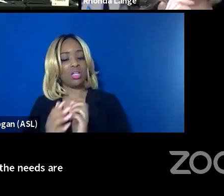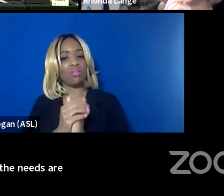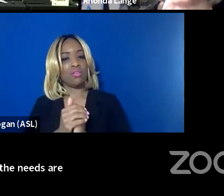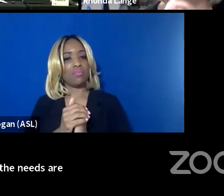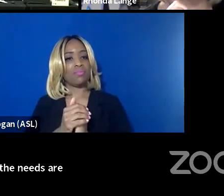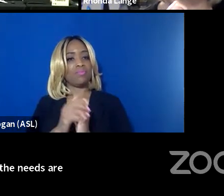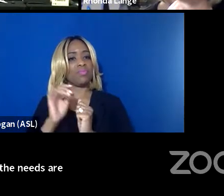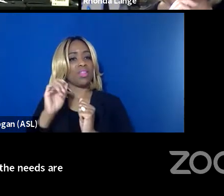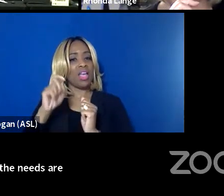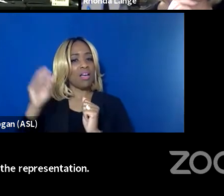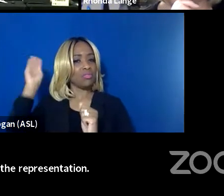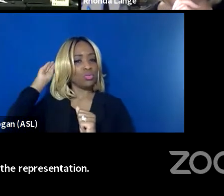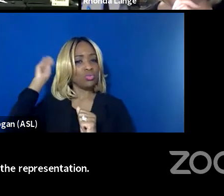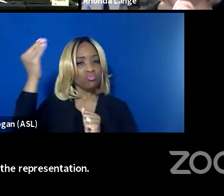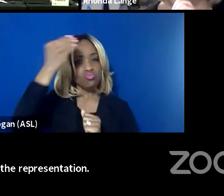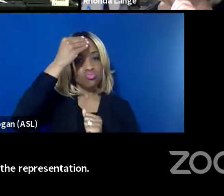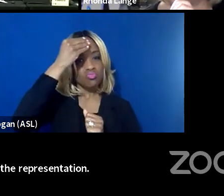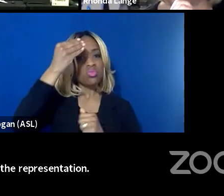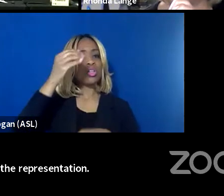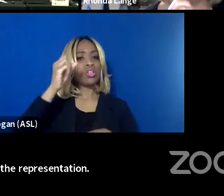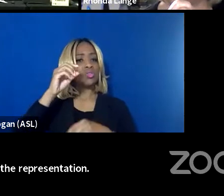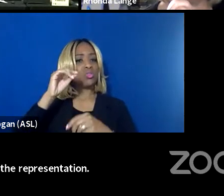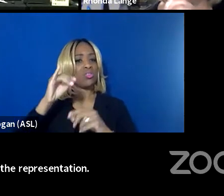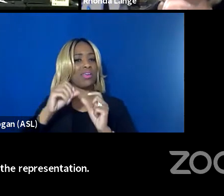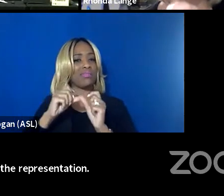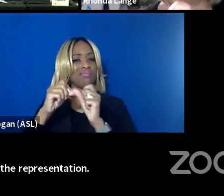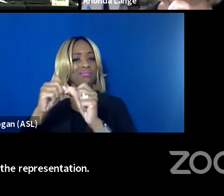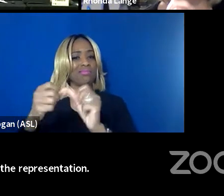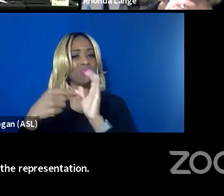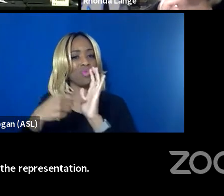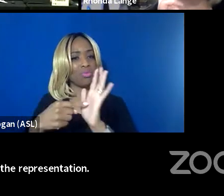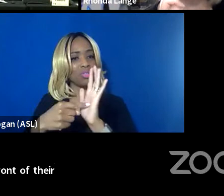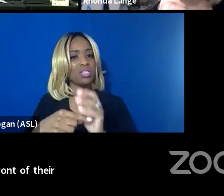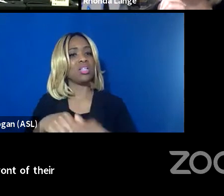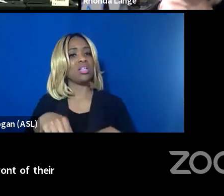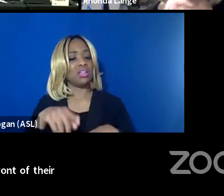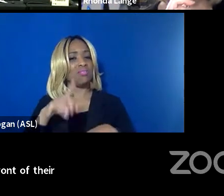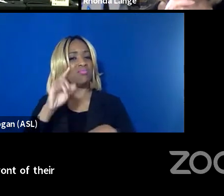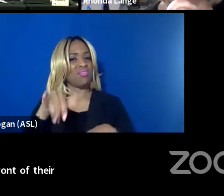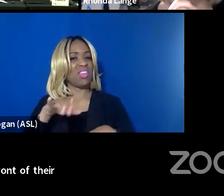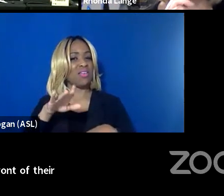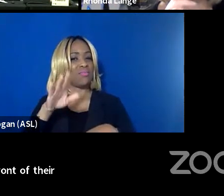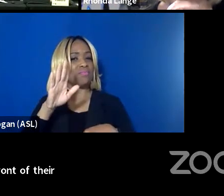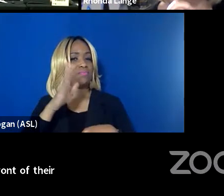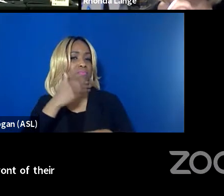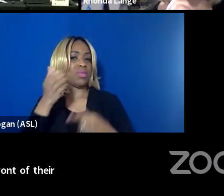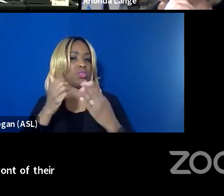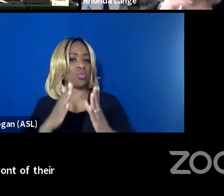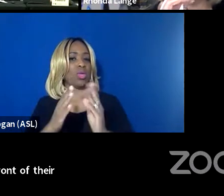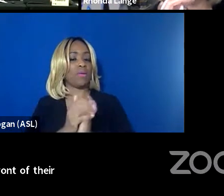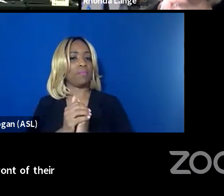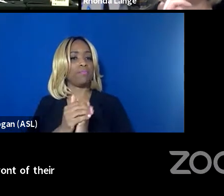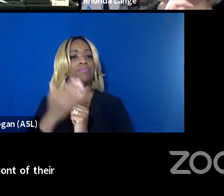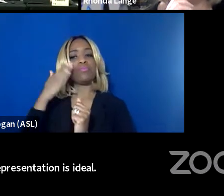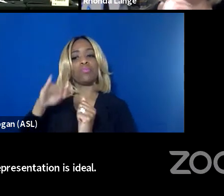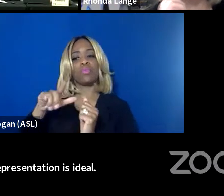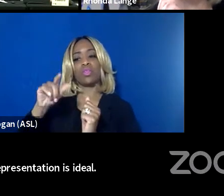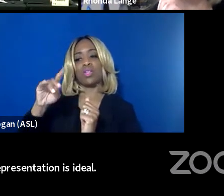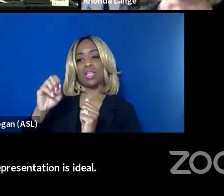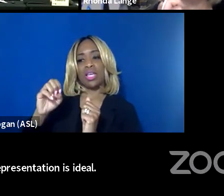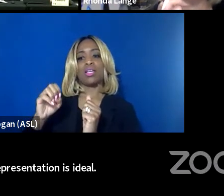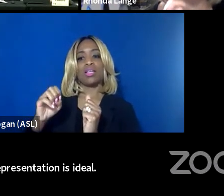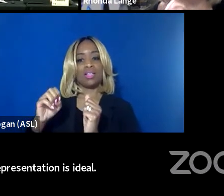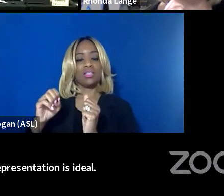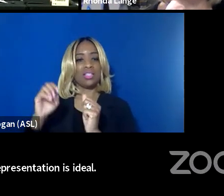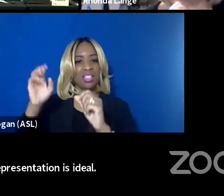the forefront of their thinking, and so that continuity of representation is ideal. And even though the lake gets much of the focus of